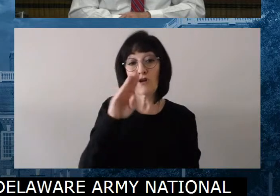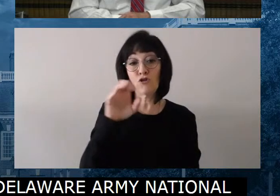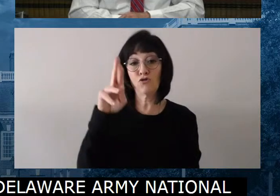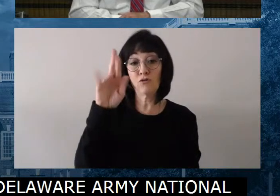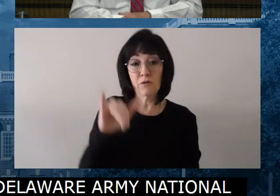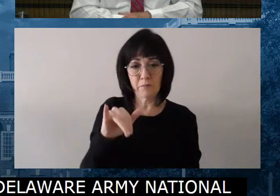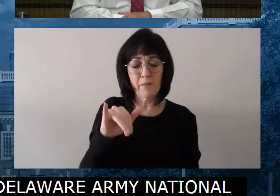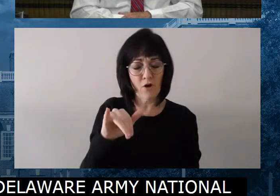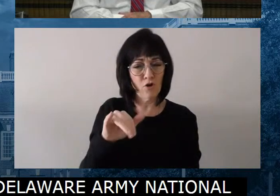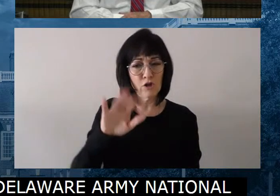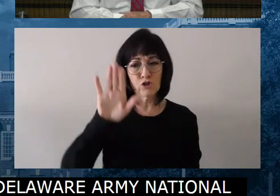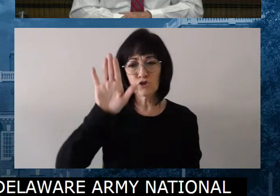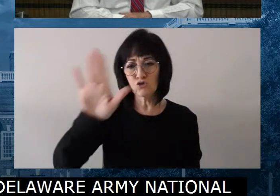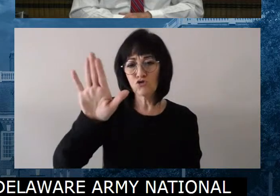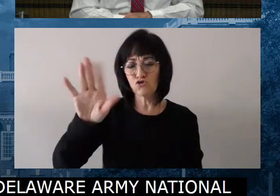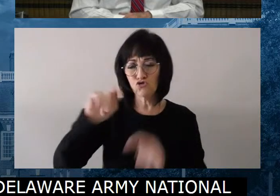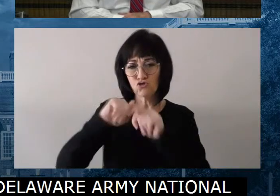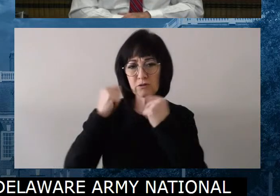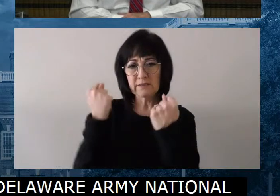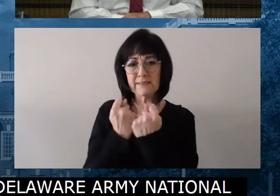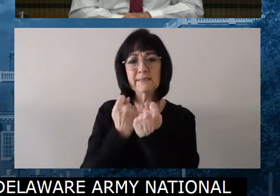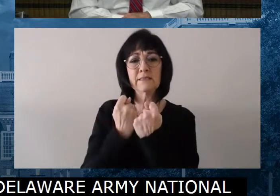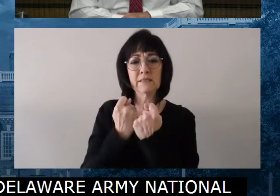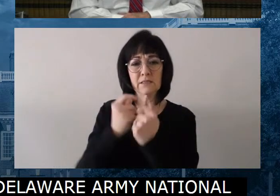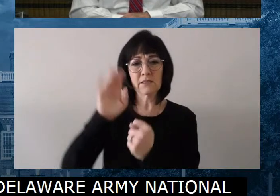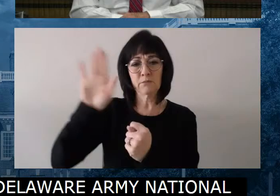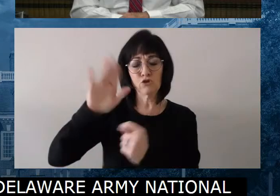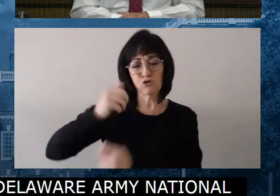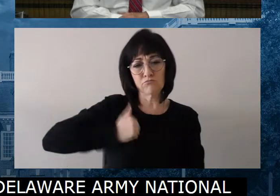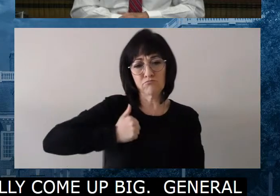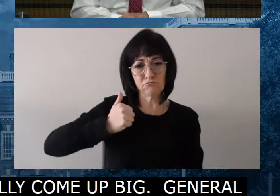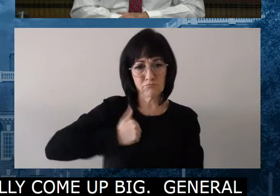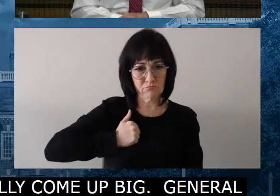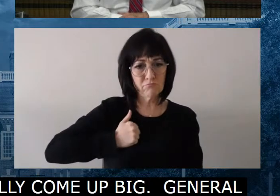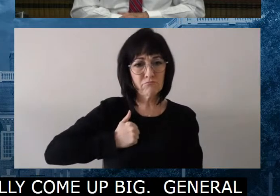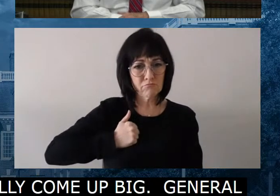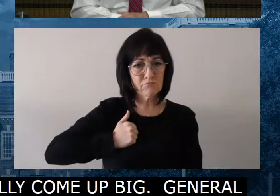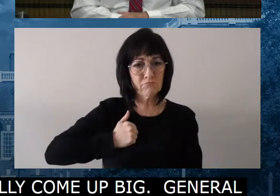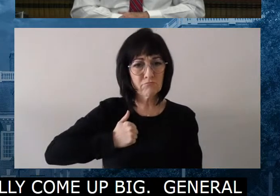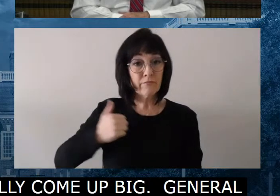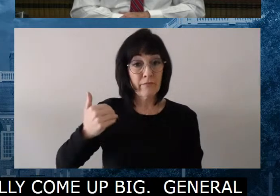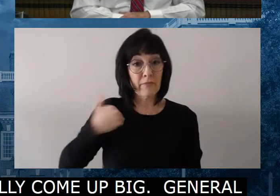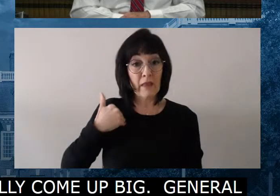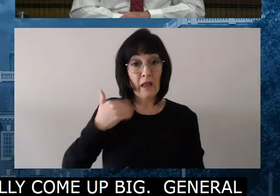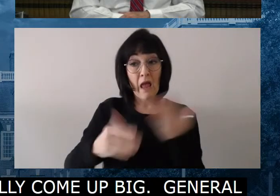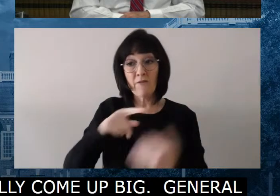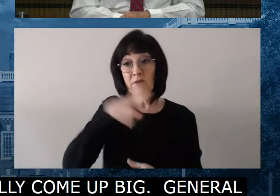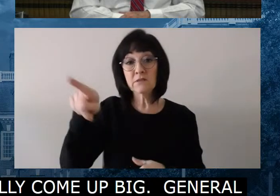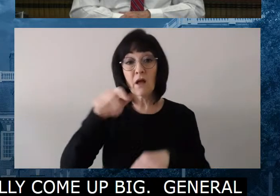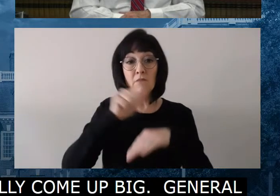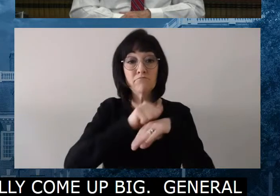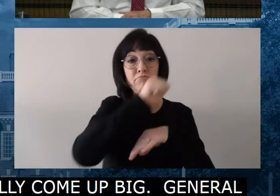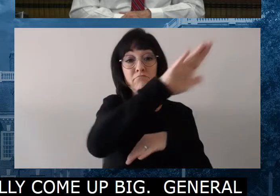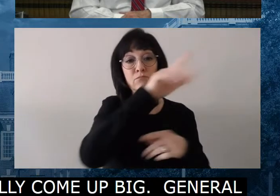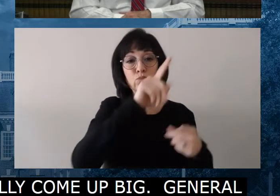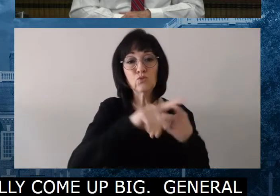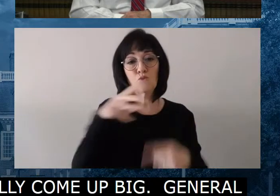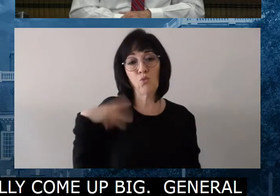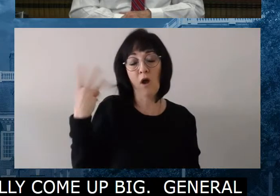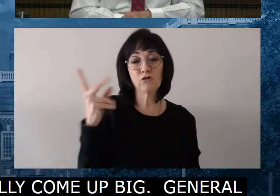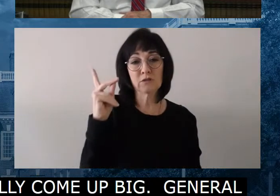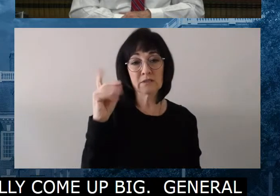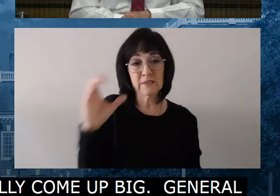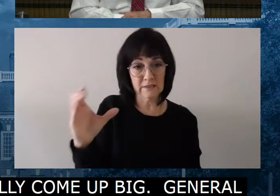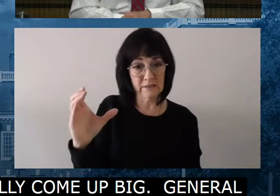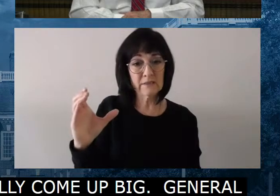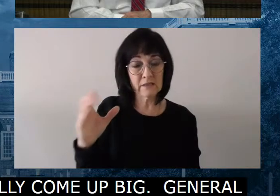Air National Guard. We do have some guardsmen and women that are deployed in Washington, D.C. and still a